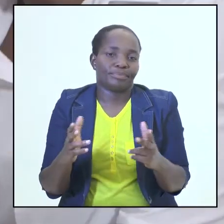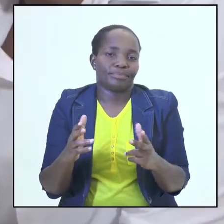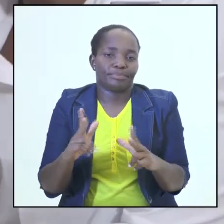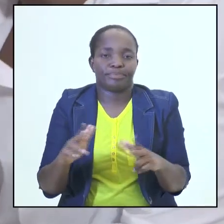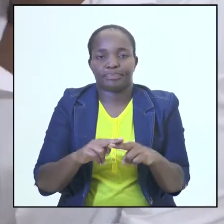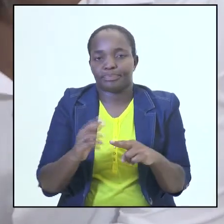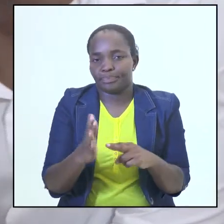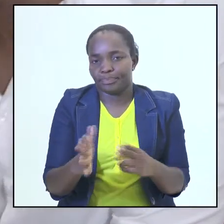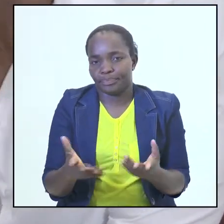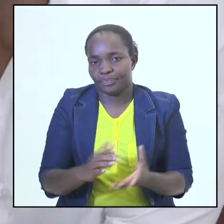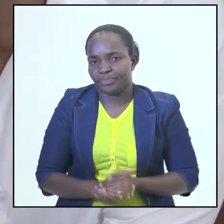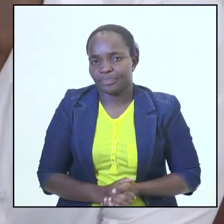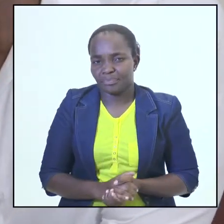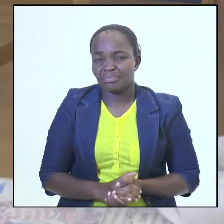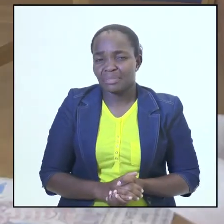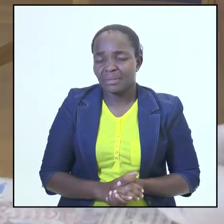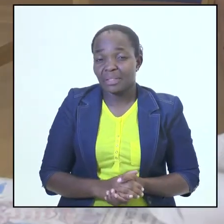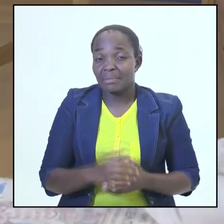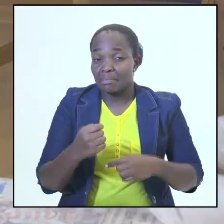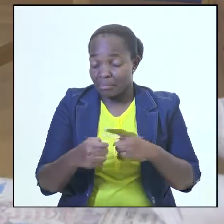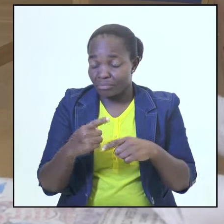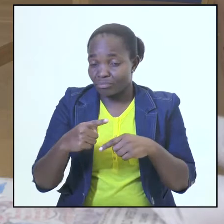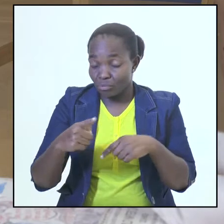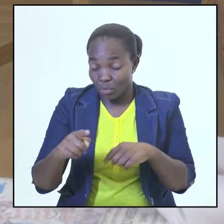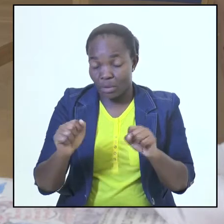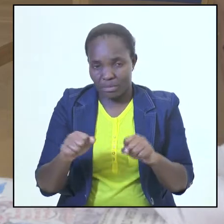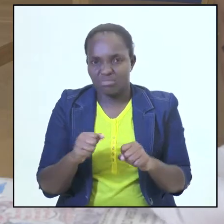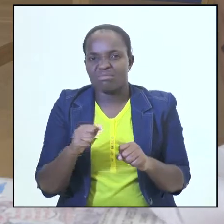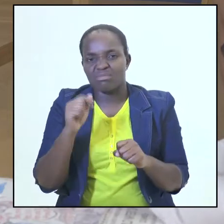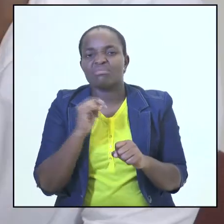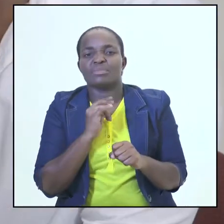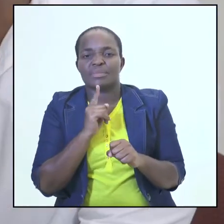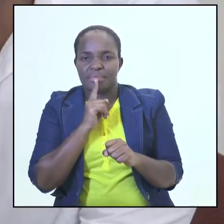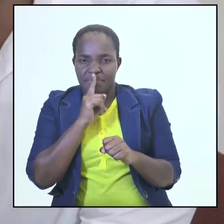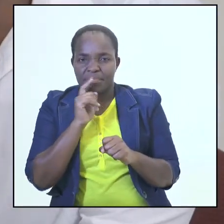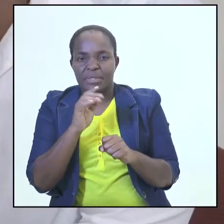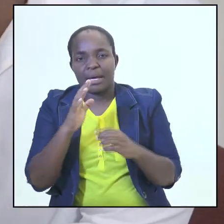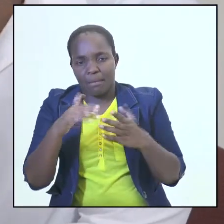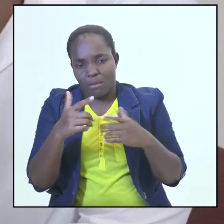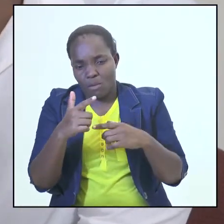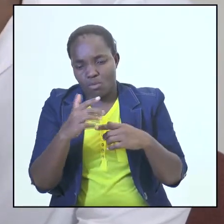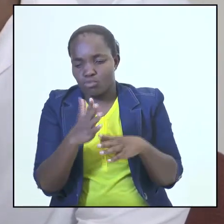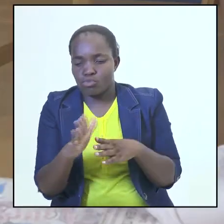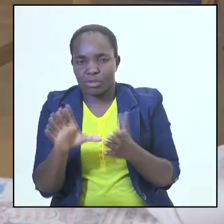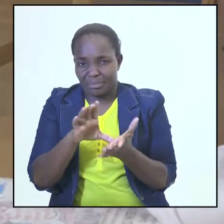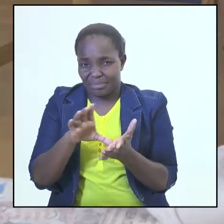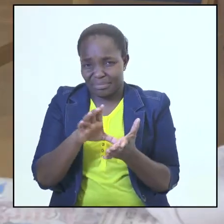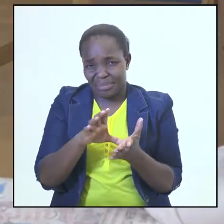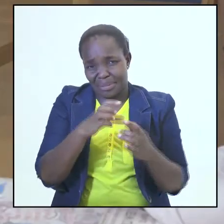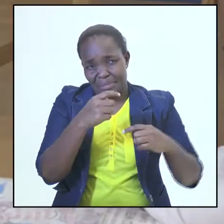Quite a long and thorough process, but in short, that is how sewage water is recycled.